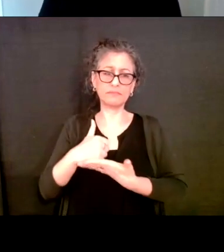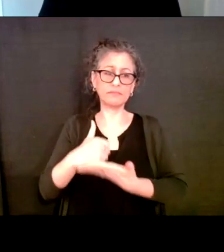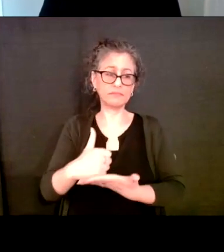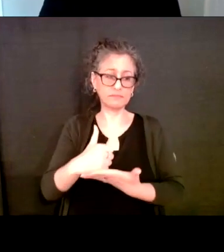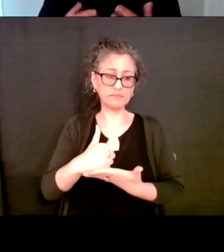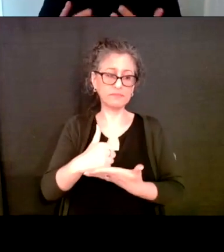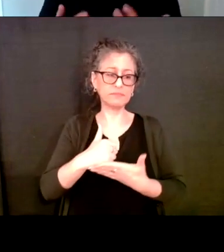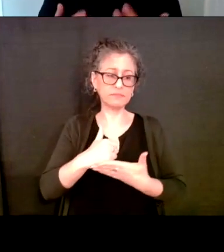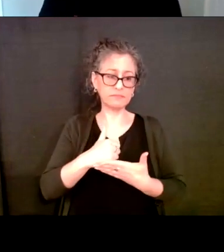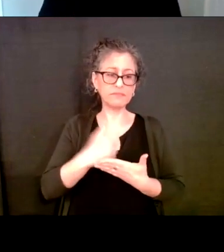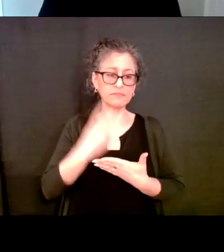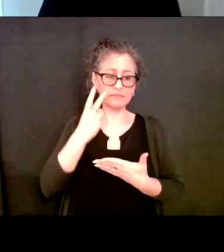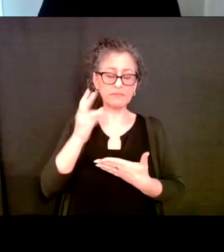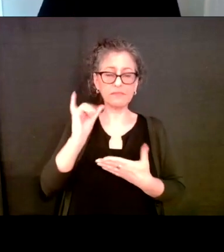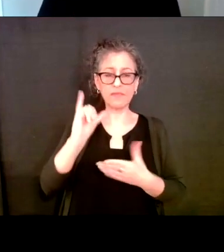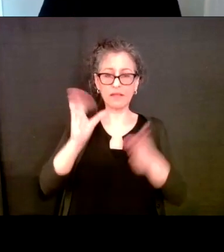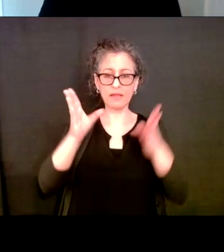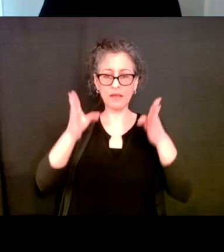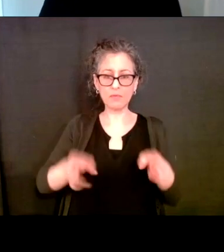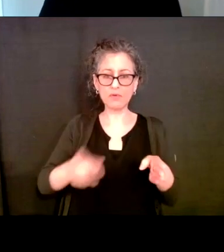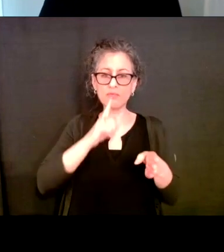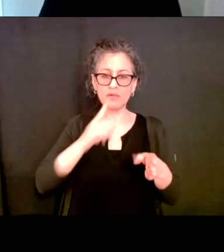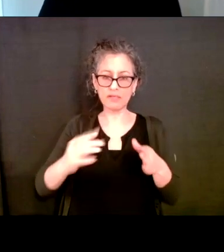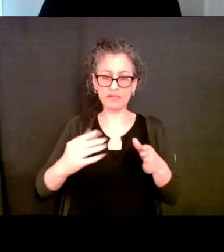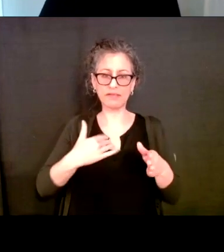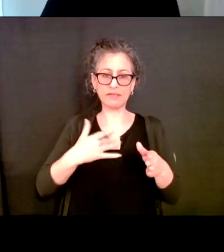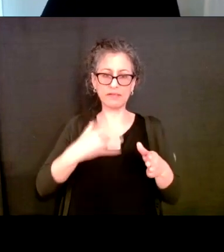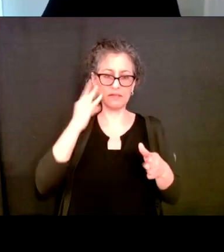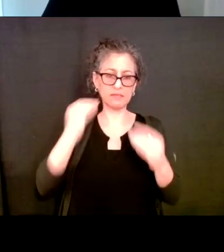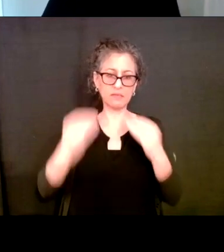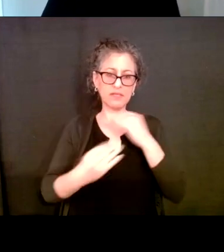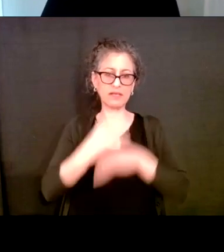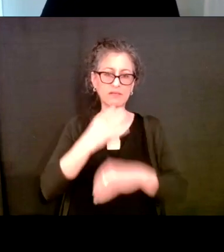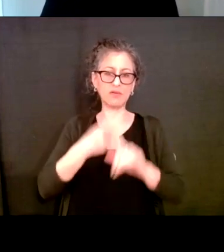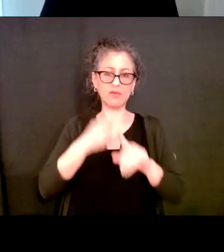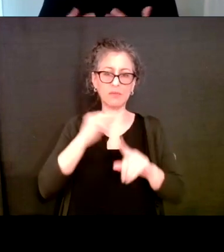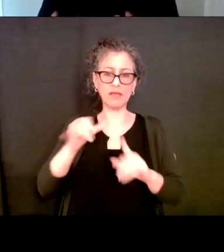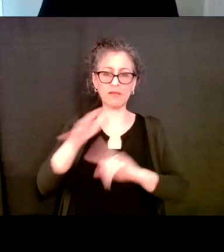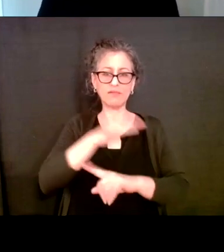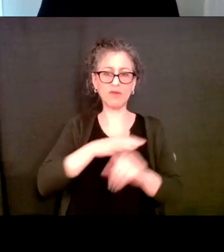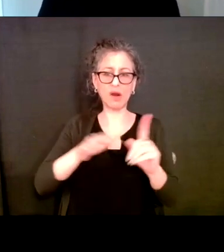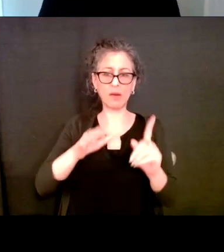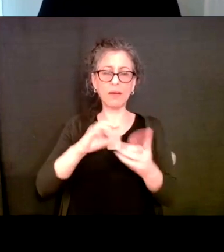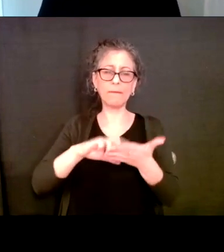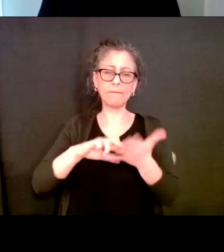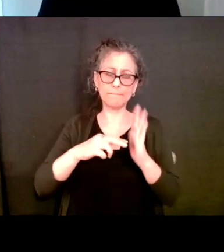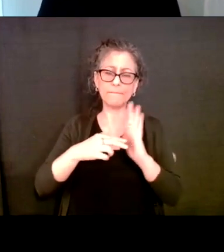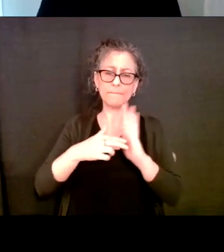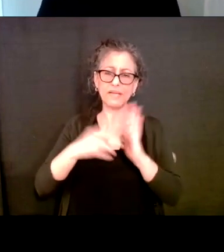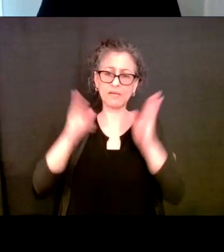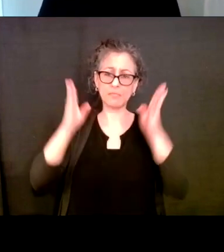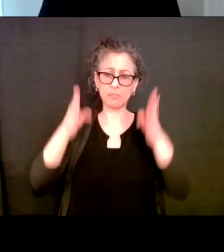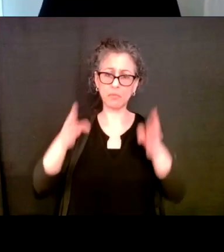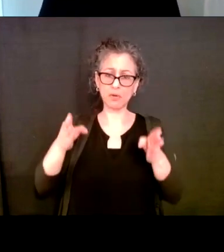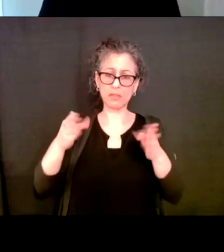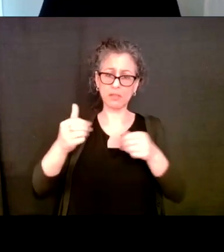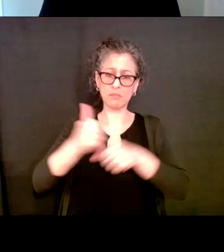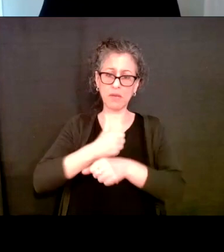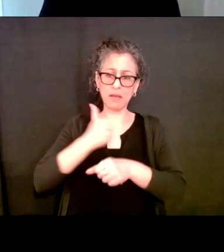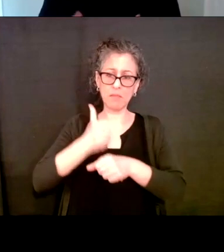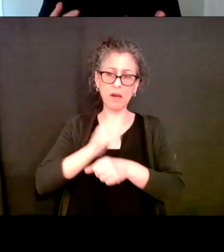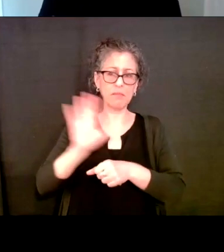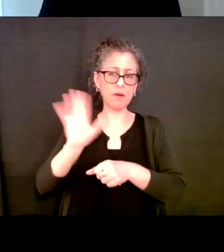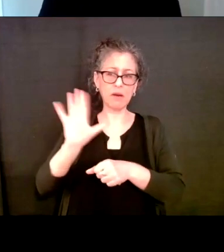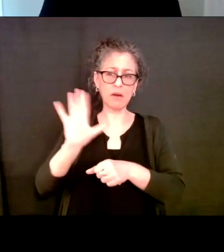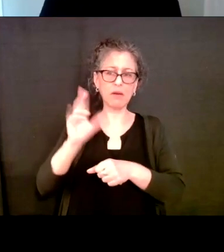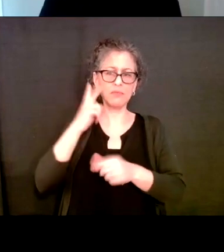see that the person is really influenced by their environment. This oftentimes takes ownership off the person and helps us to see that